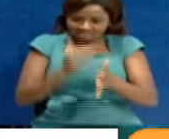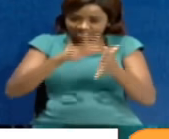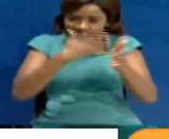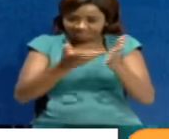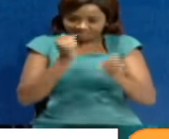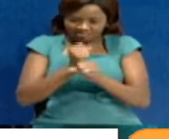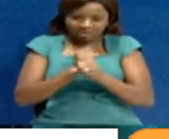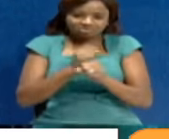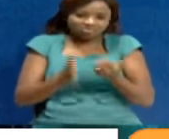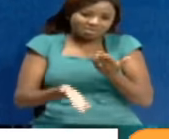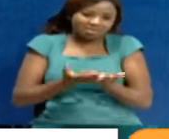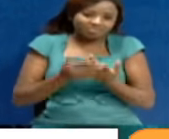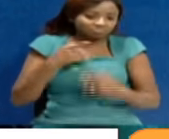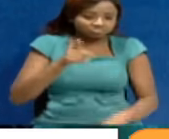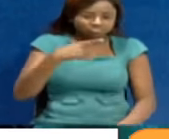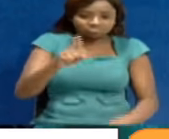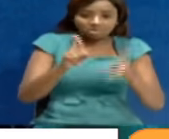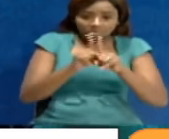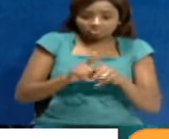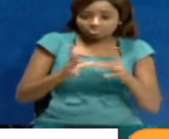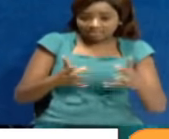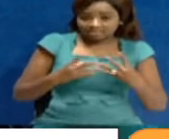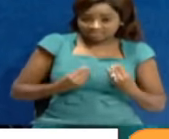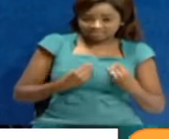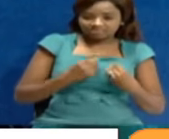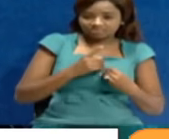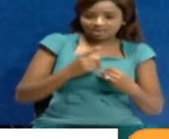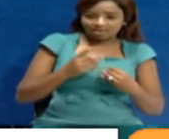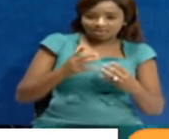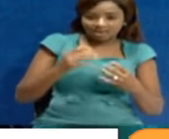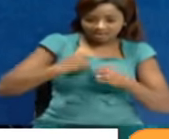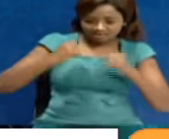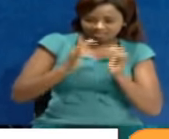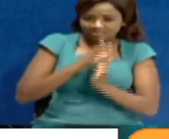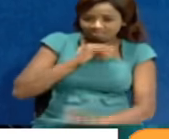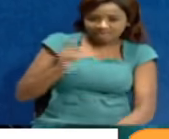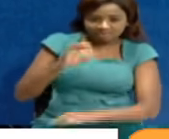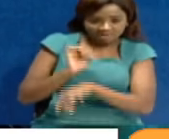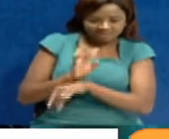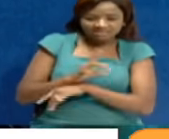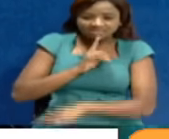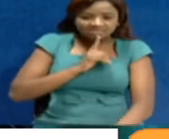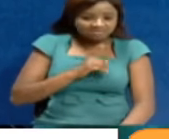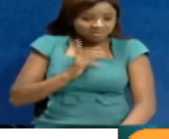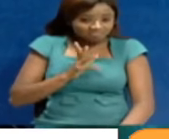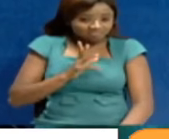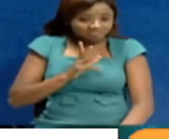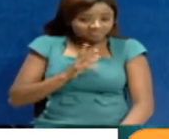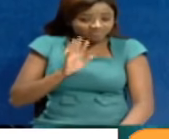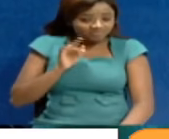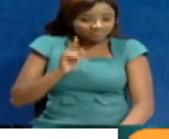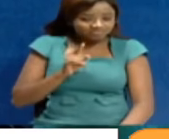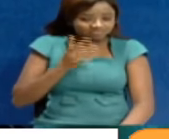inspire confidence? And I agree with Okiya, we do these things for posterity. This administration will look back and